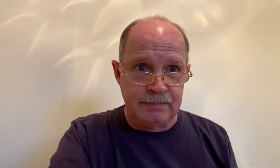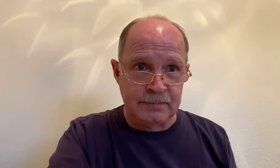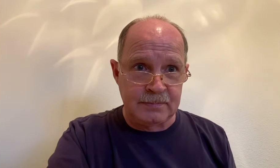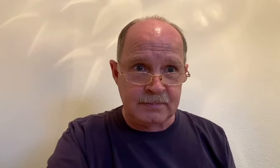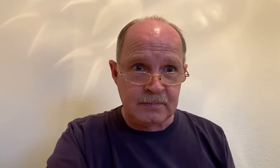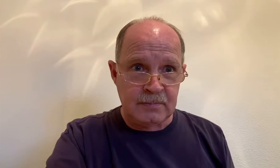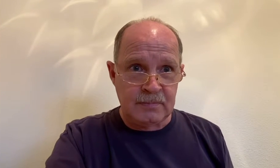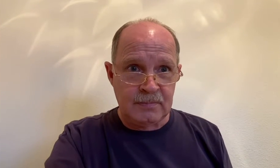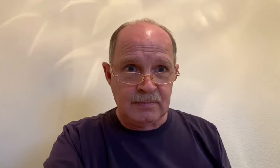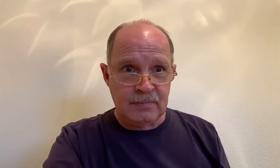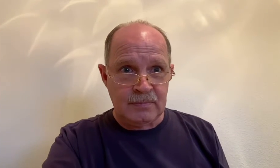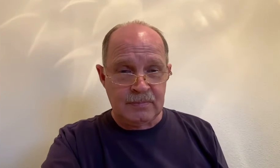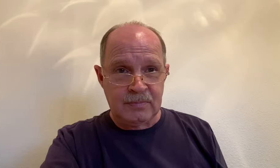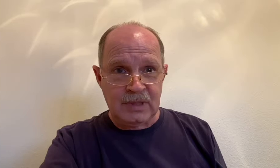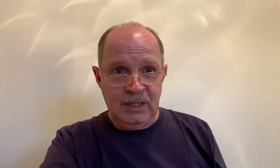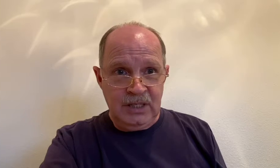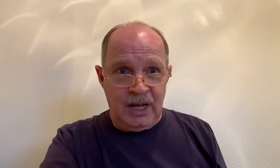is.